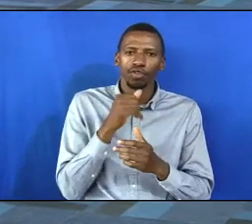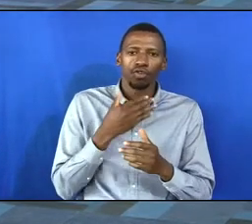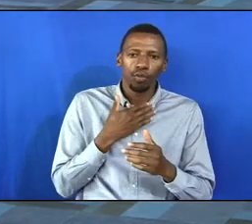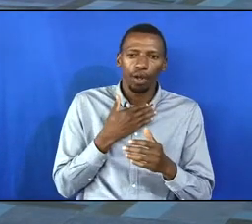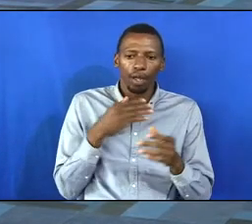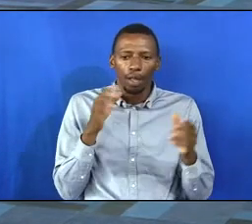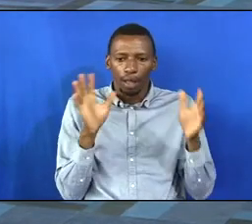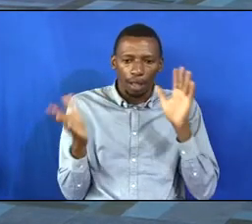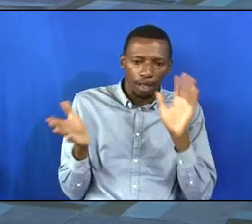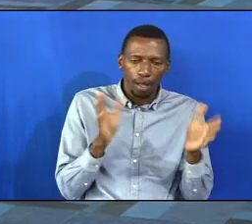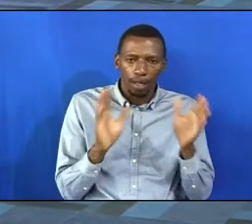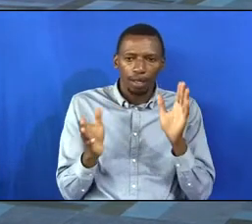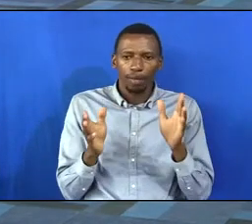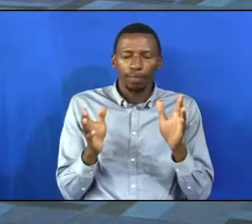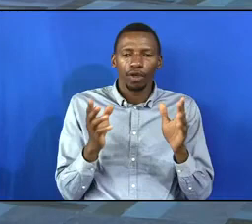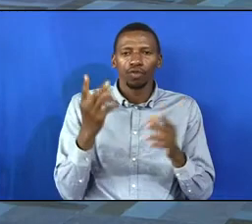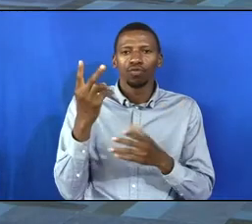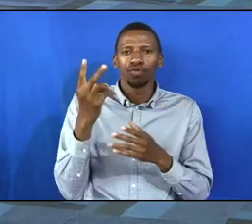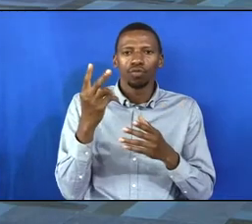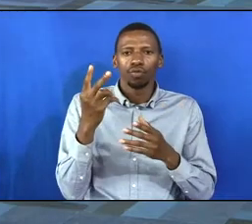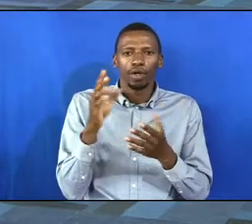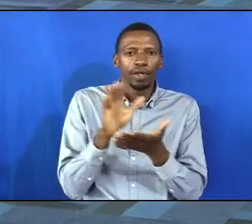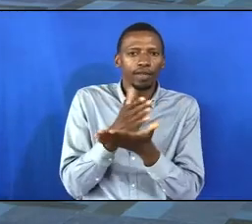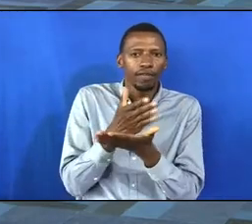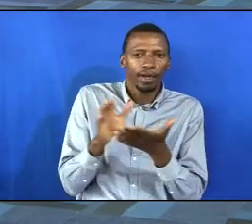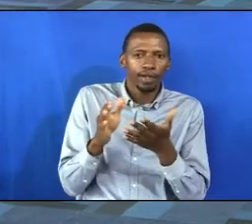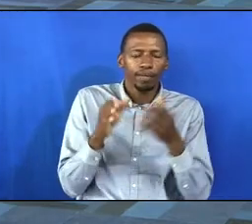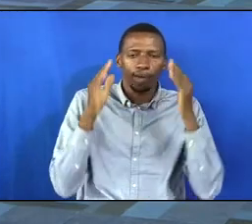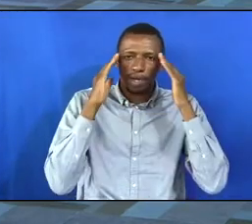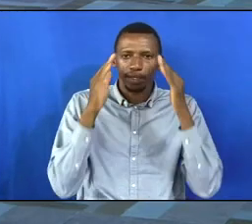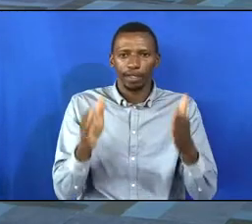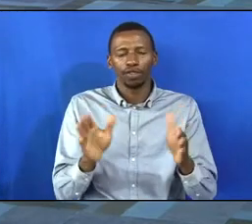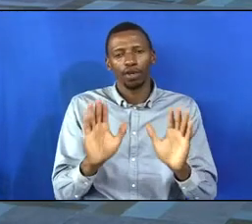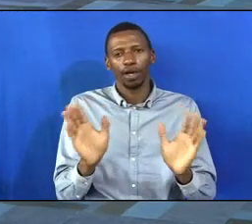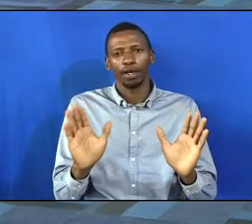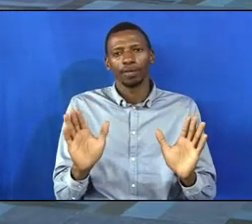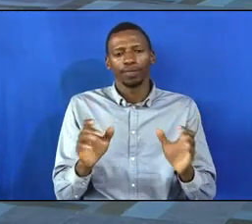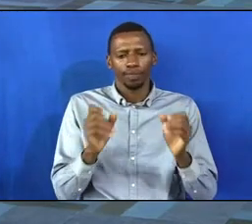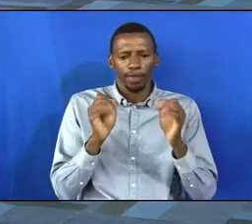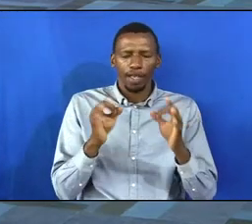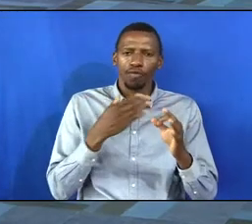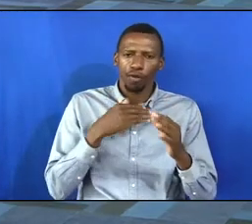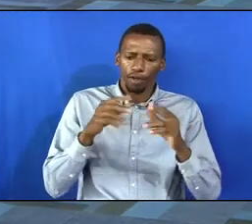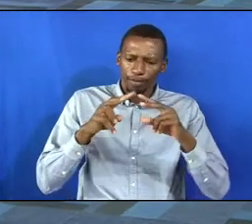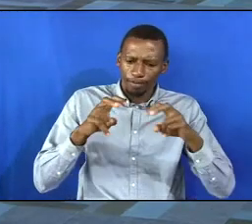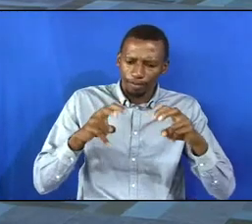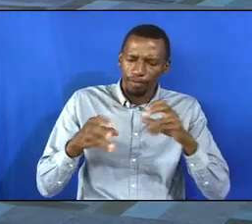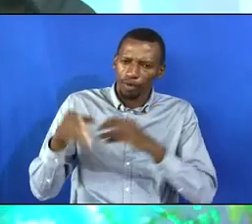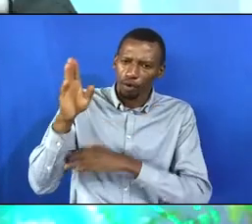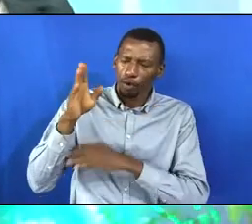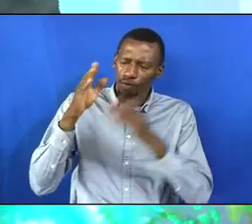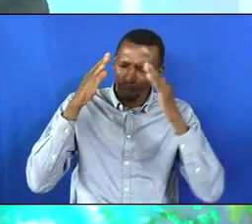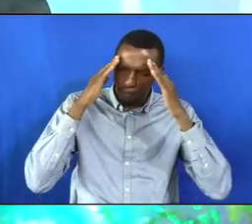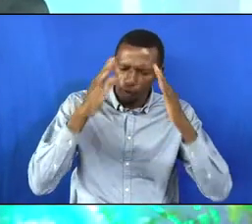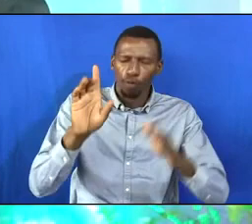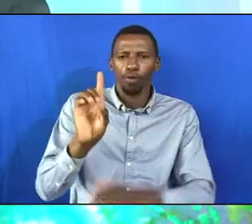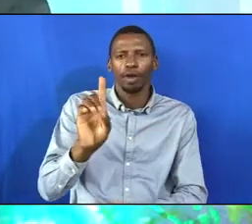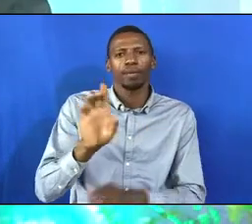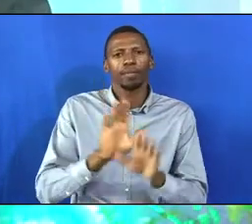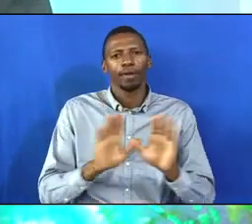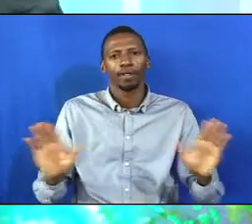In our pursuit of the Lord, we must be, and it must be without reservations. And this is what he